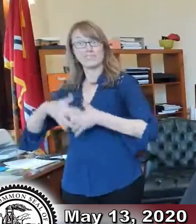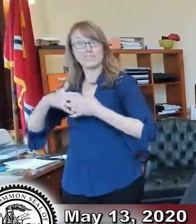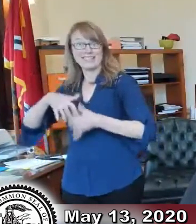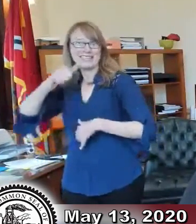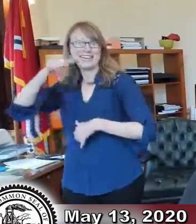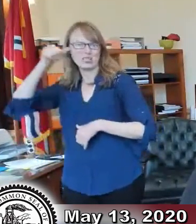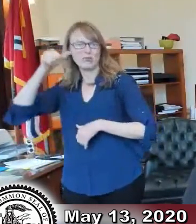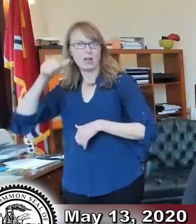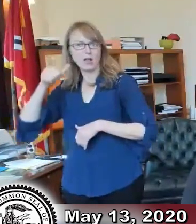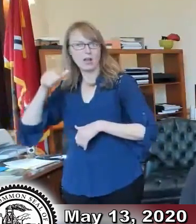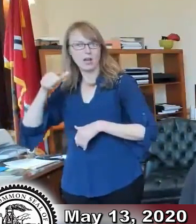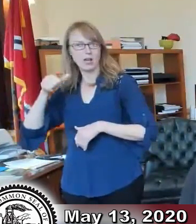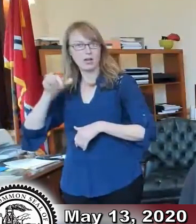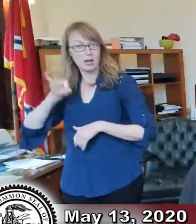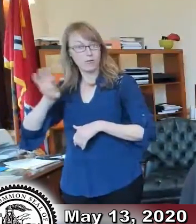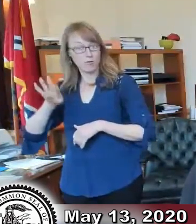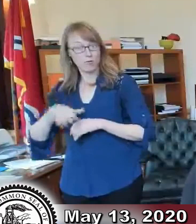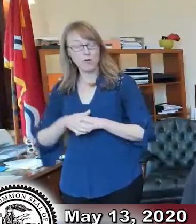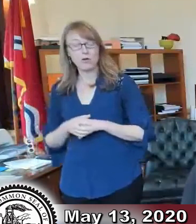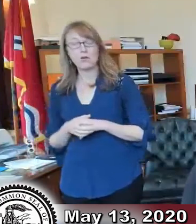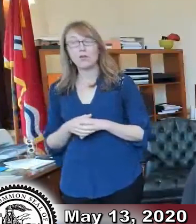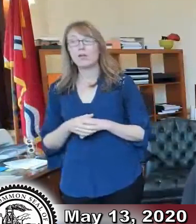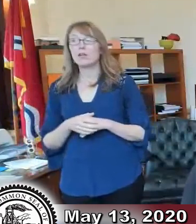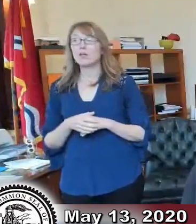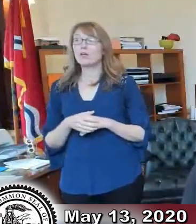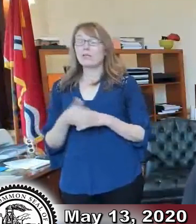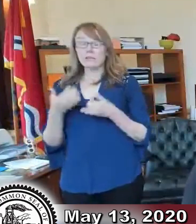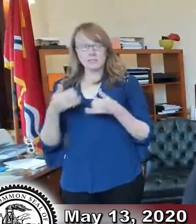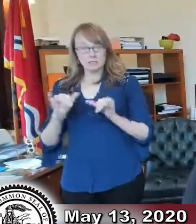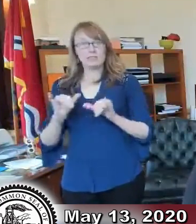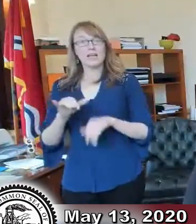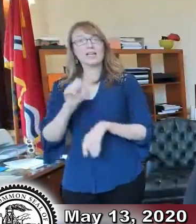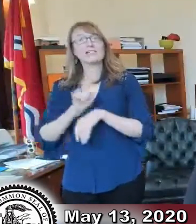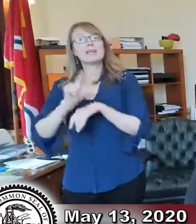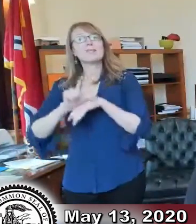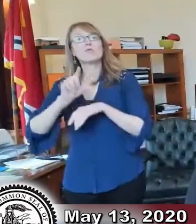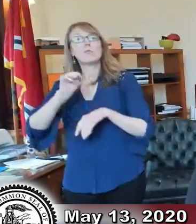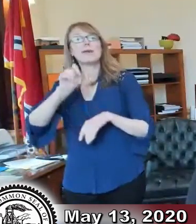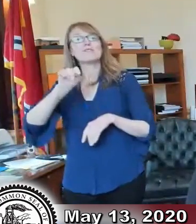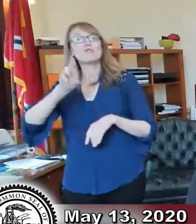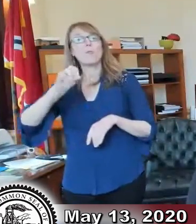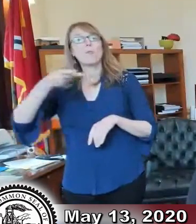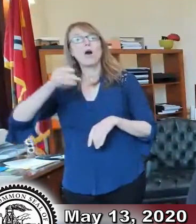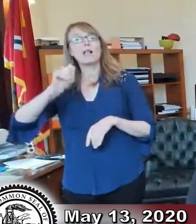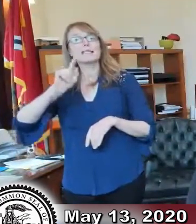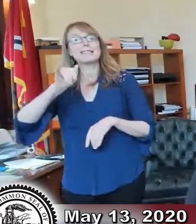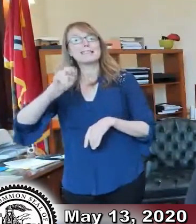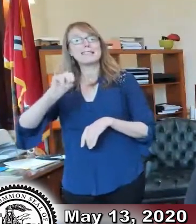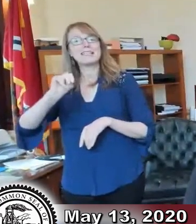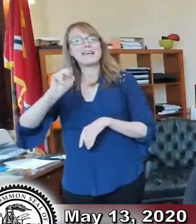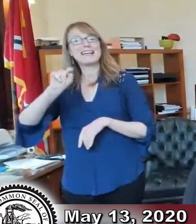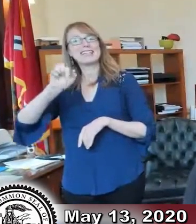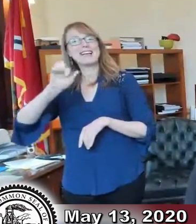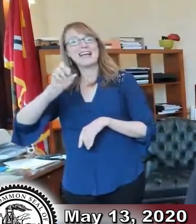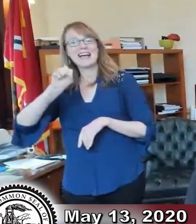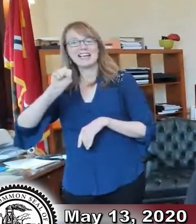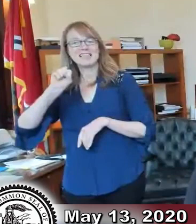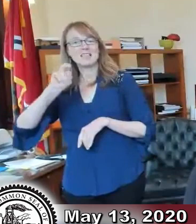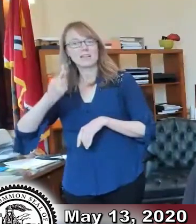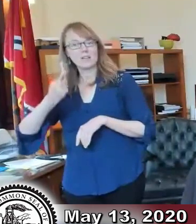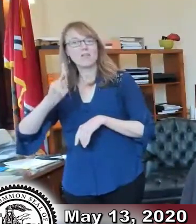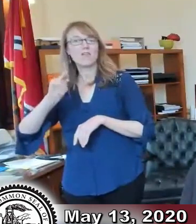are continuing to see, and the St. Louis Metropolitan Pandemic Task Force has put out these charts.